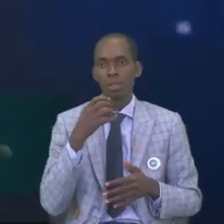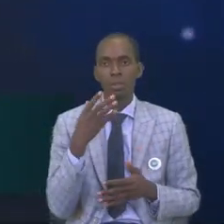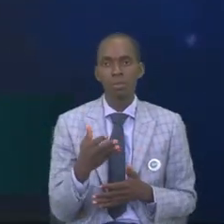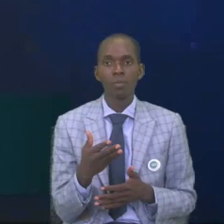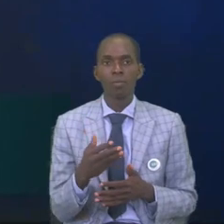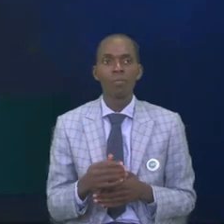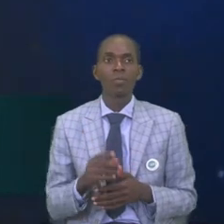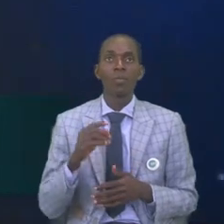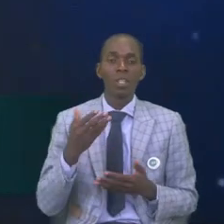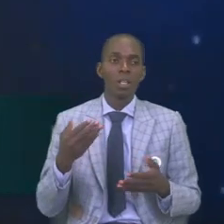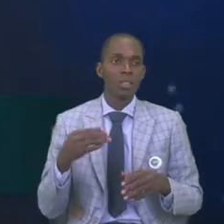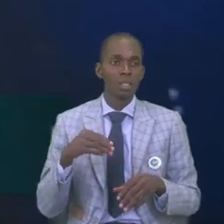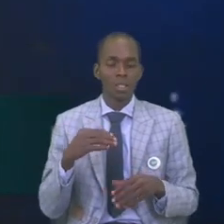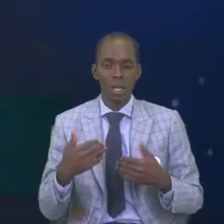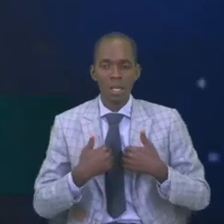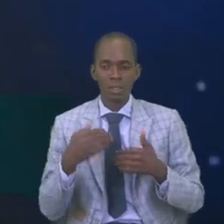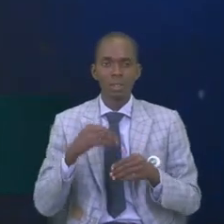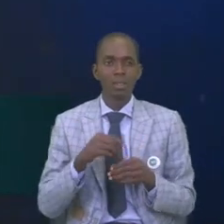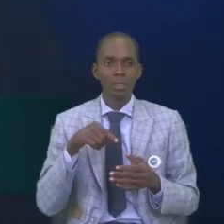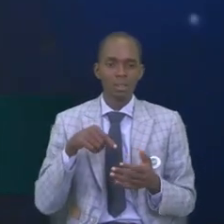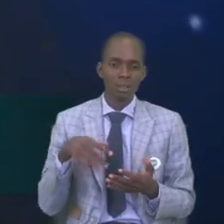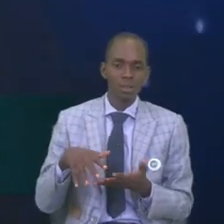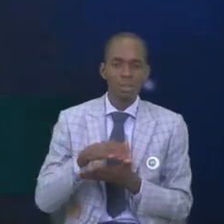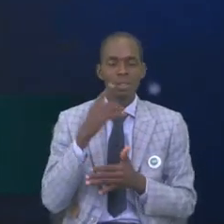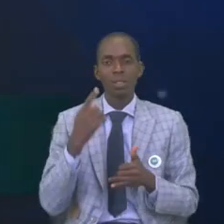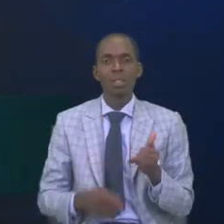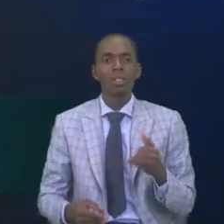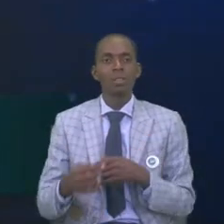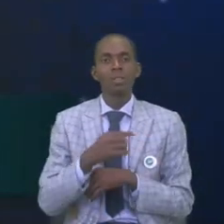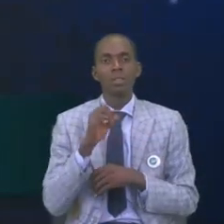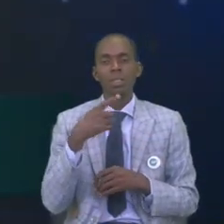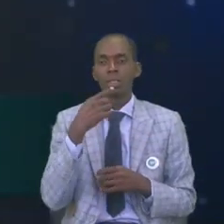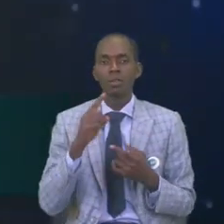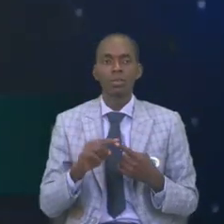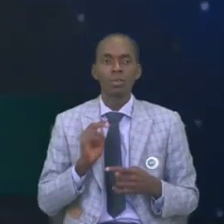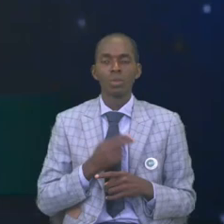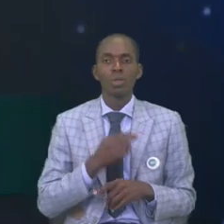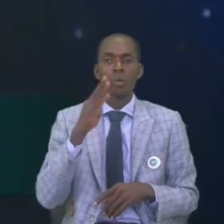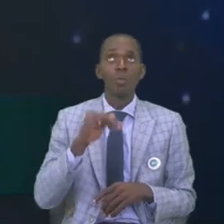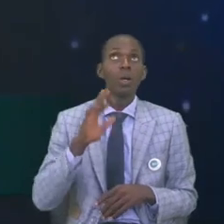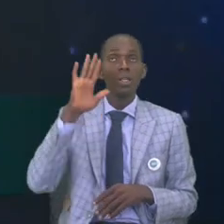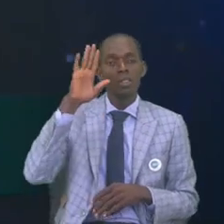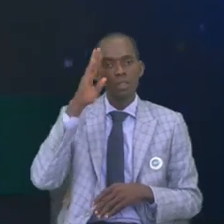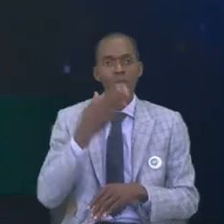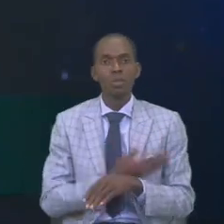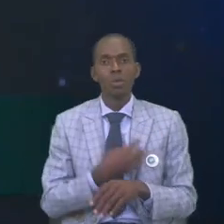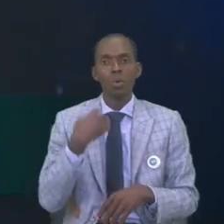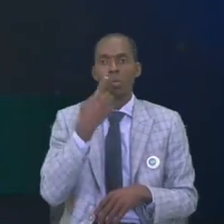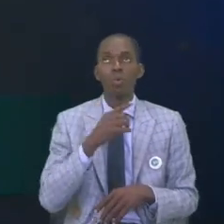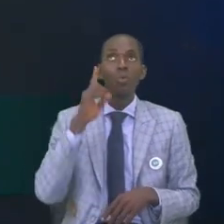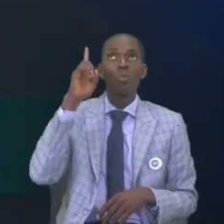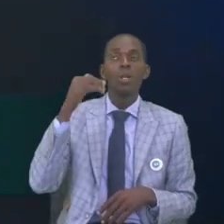in these last days spoken unto us by his Son, whom he has